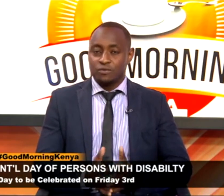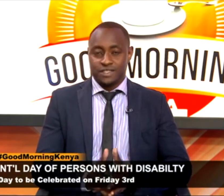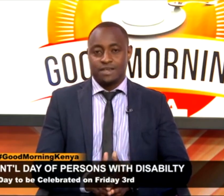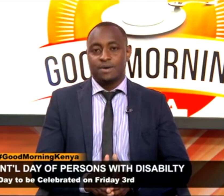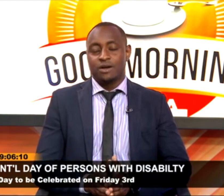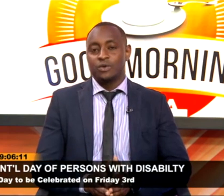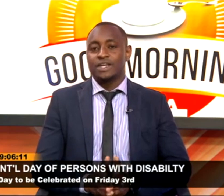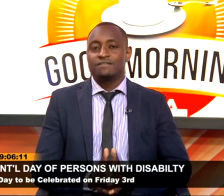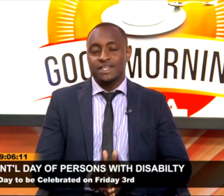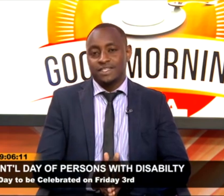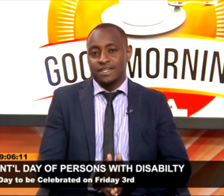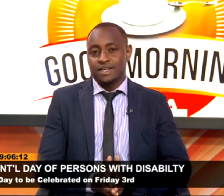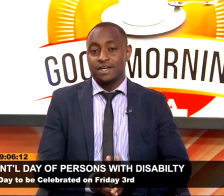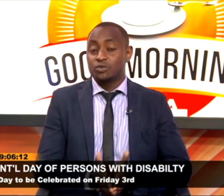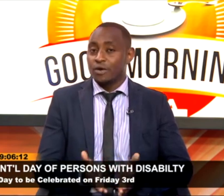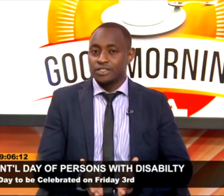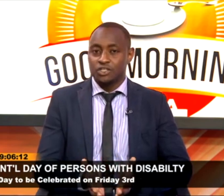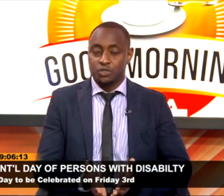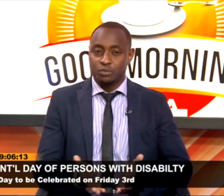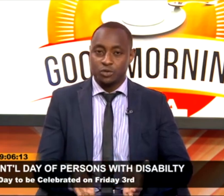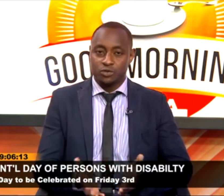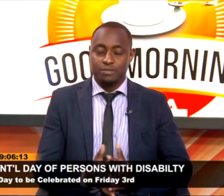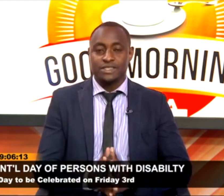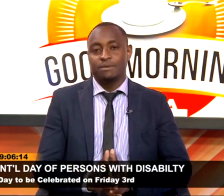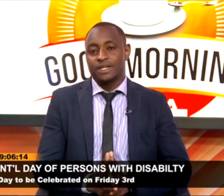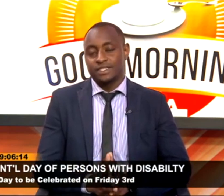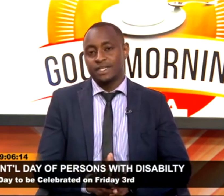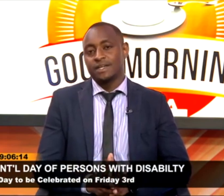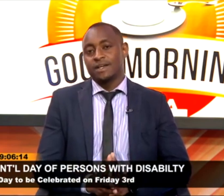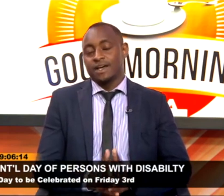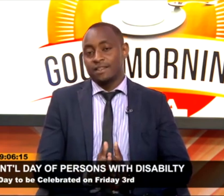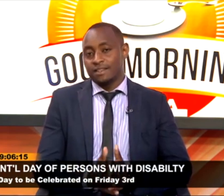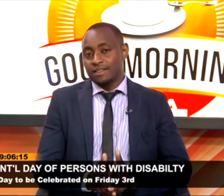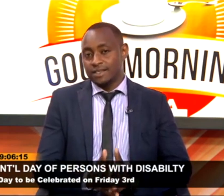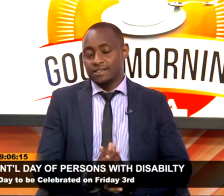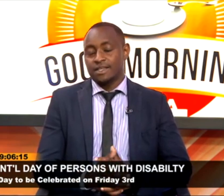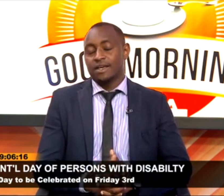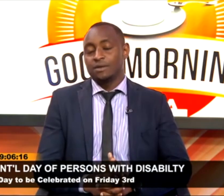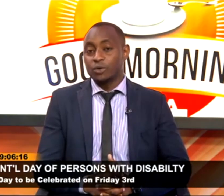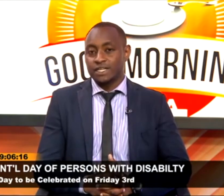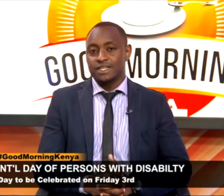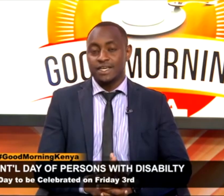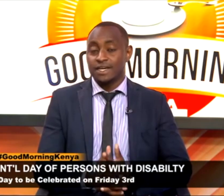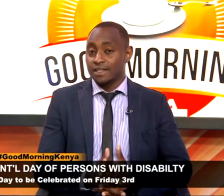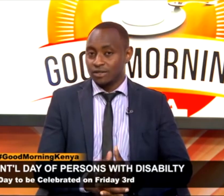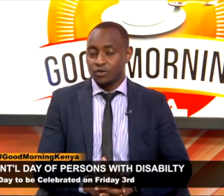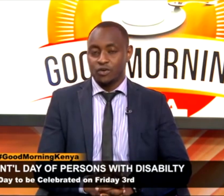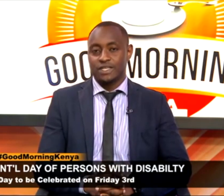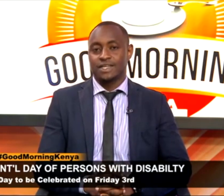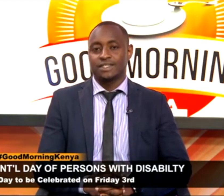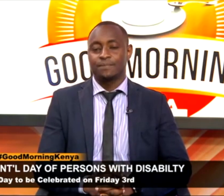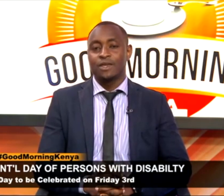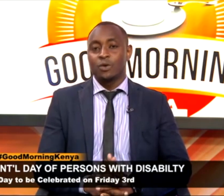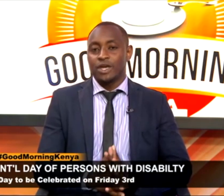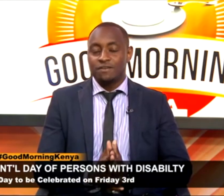on the 3rd of December, we are inviting to our institution because we'll be celebrating this important day at the Don